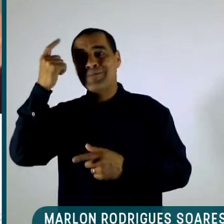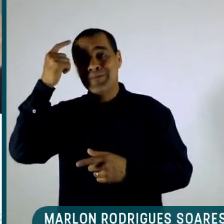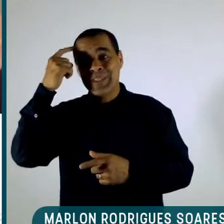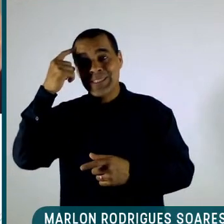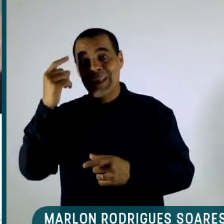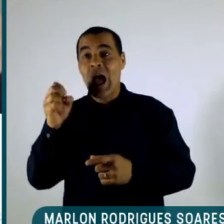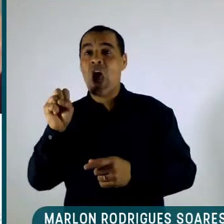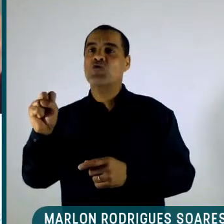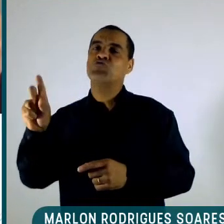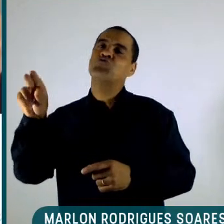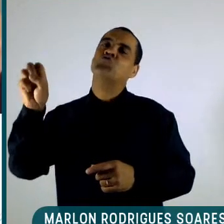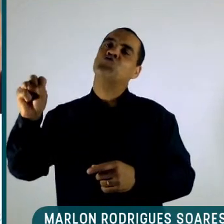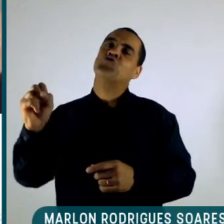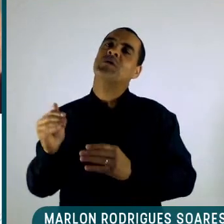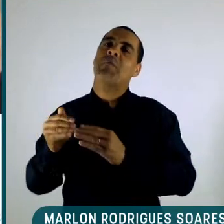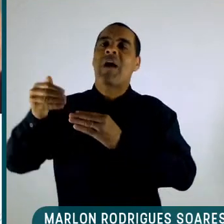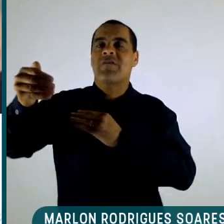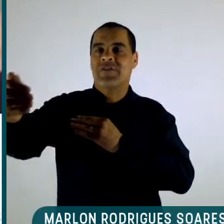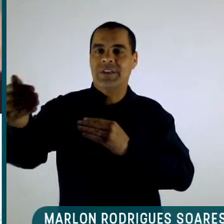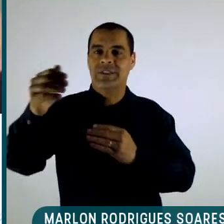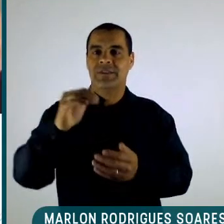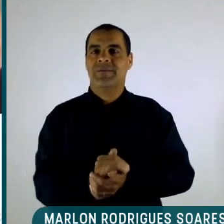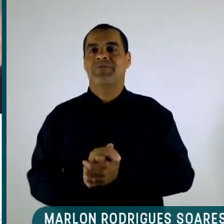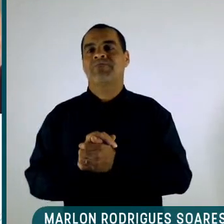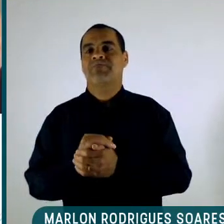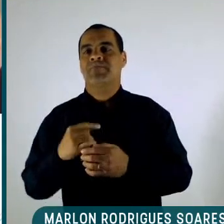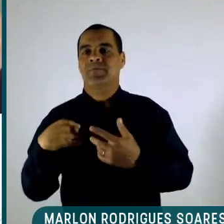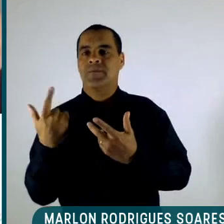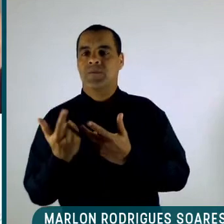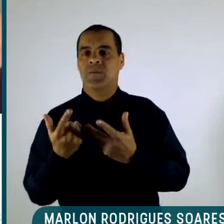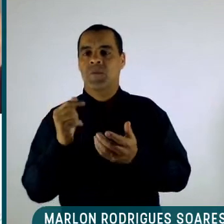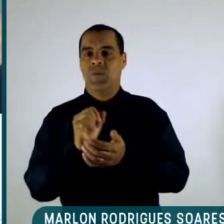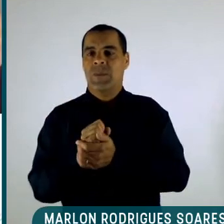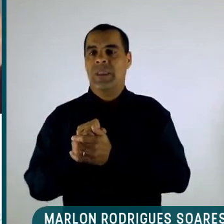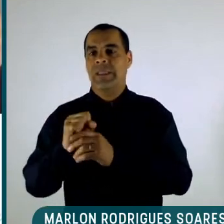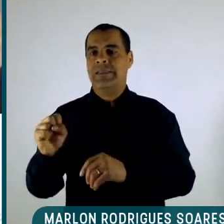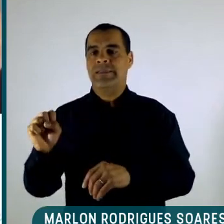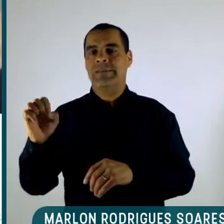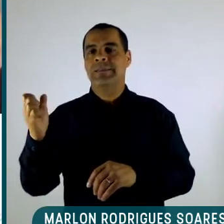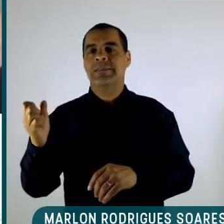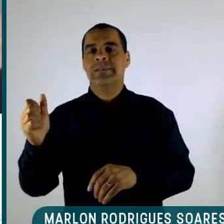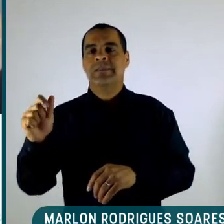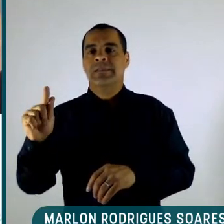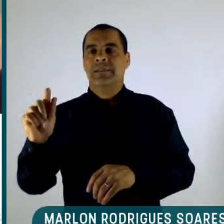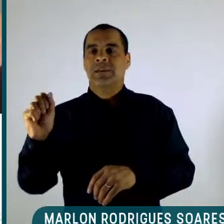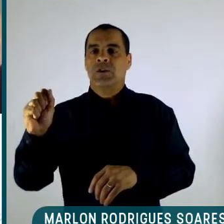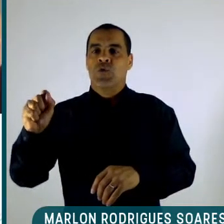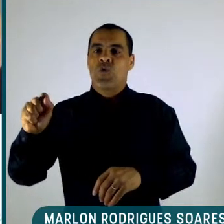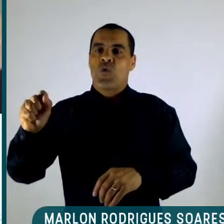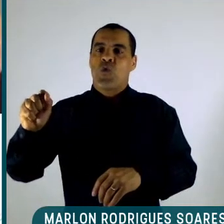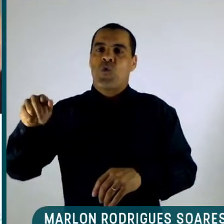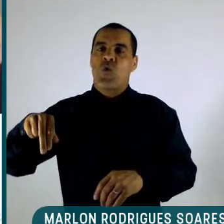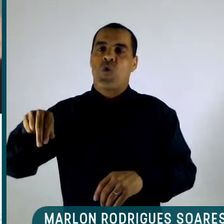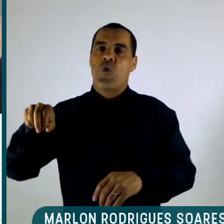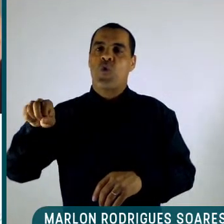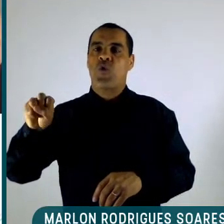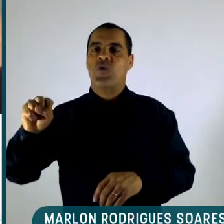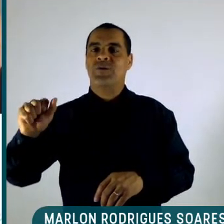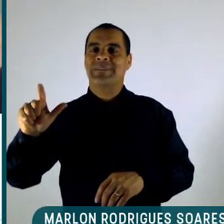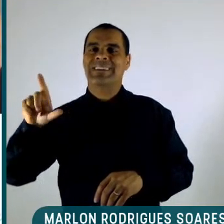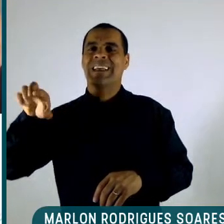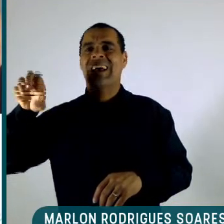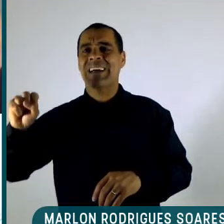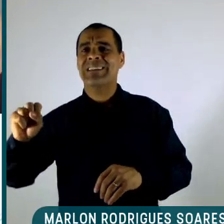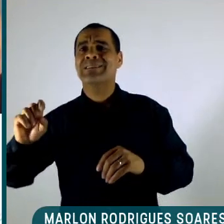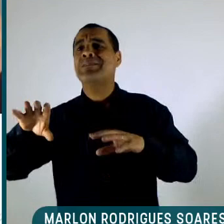earlier, which is thinking the SUS from now on. Esther Gonzalez asks,